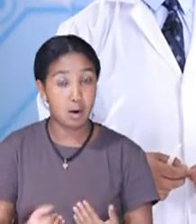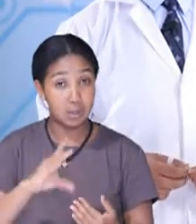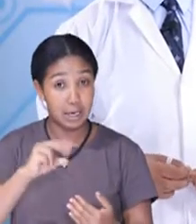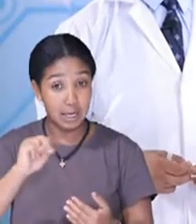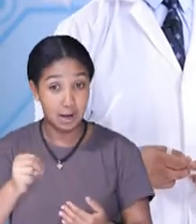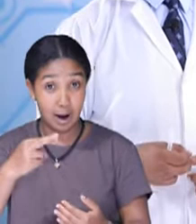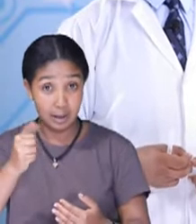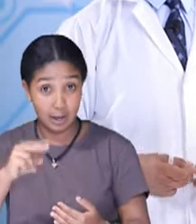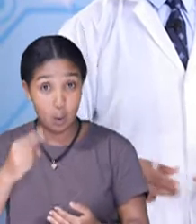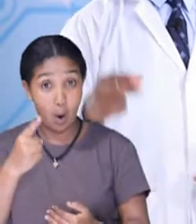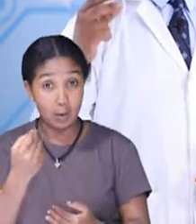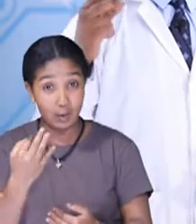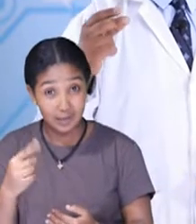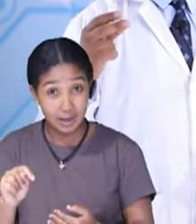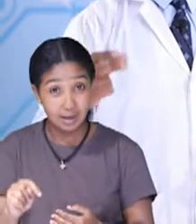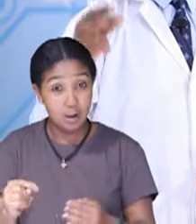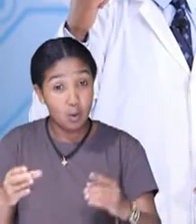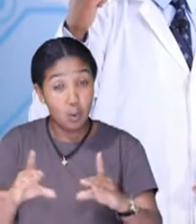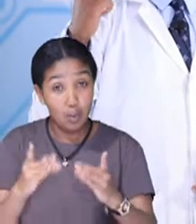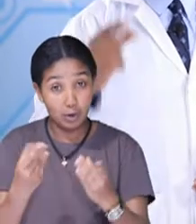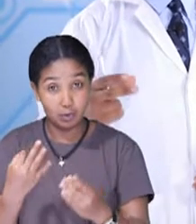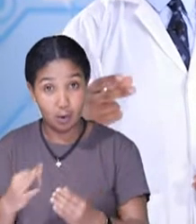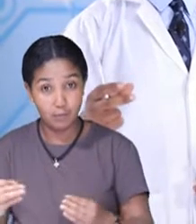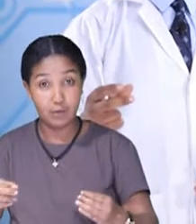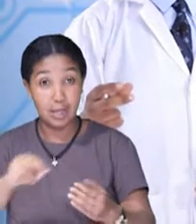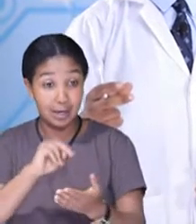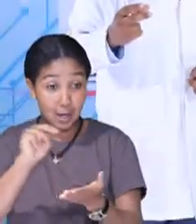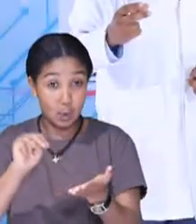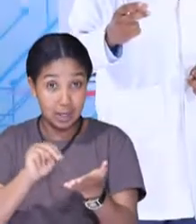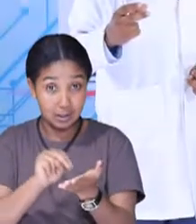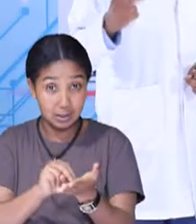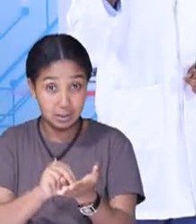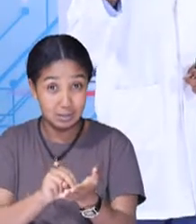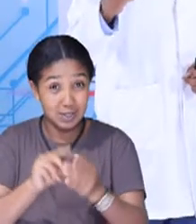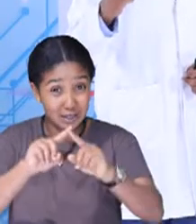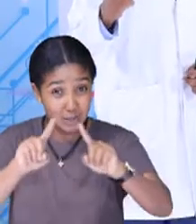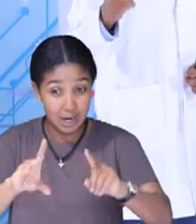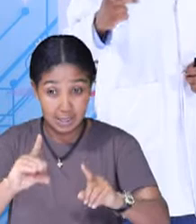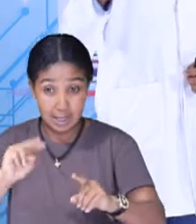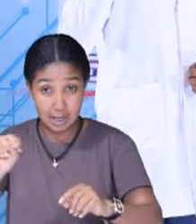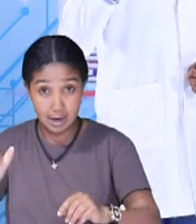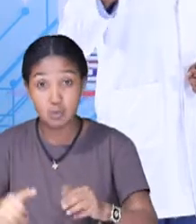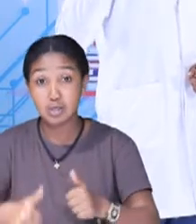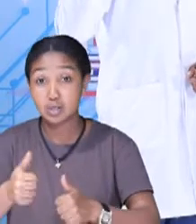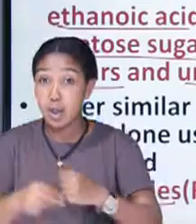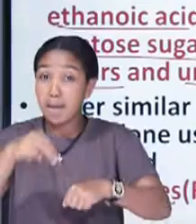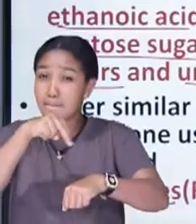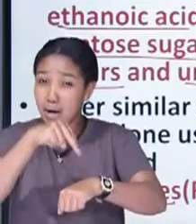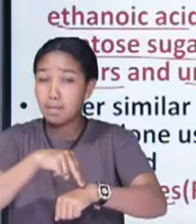and RNA are one of the components of a nucleus, especially DNA, which